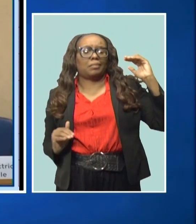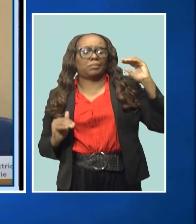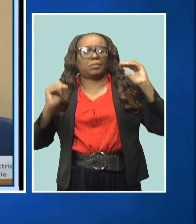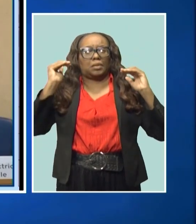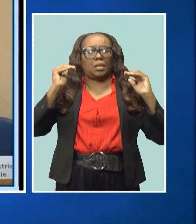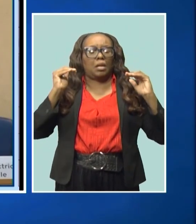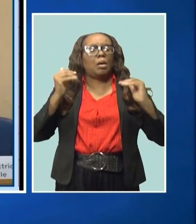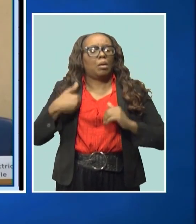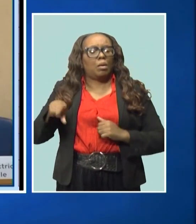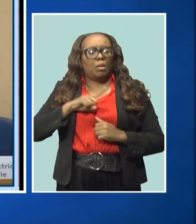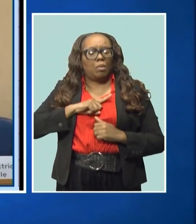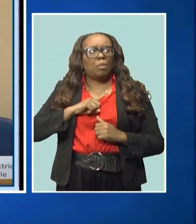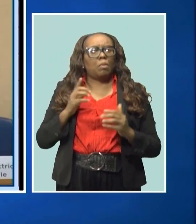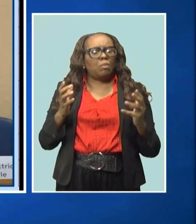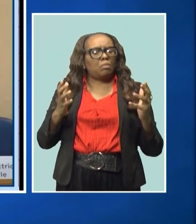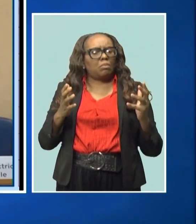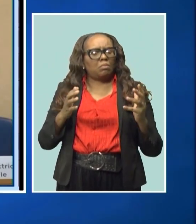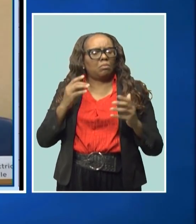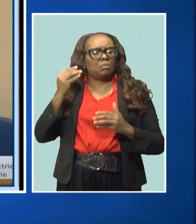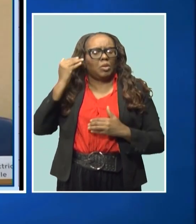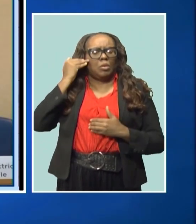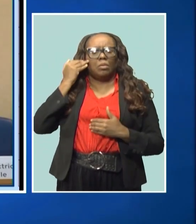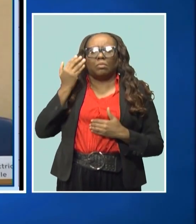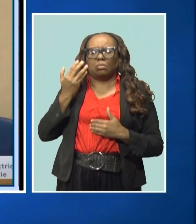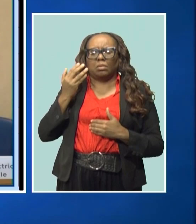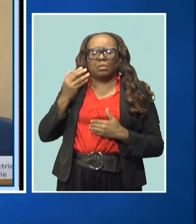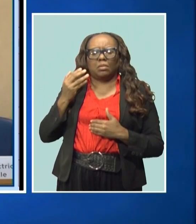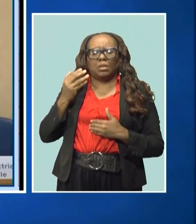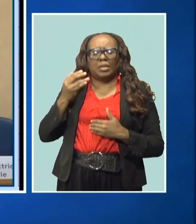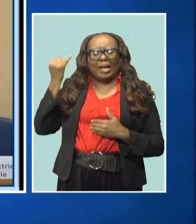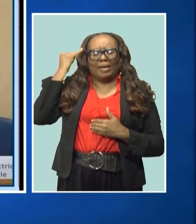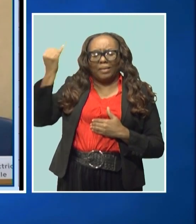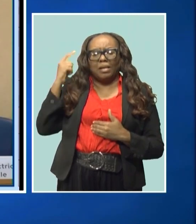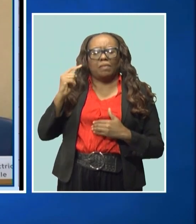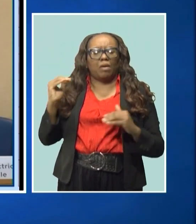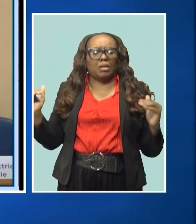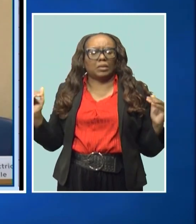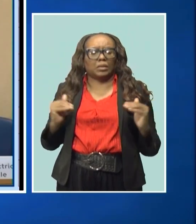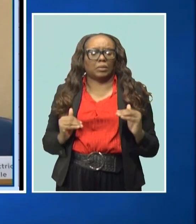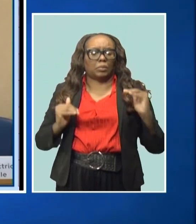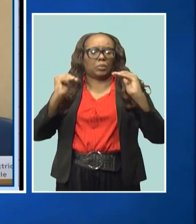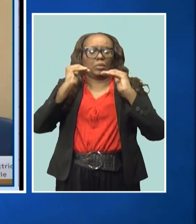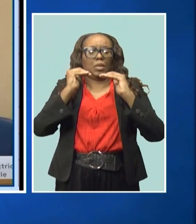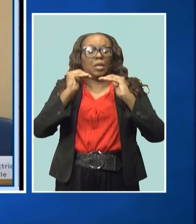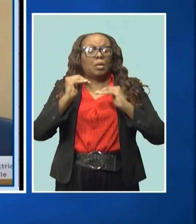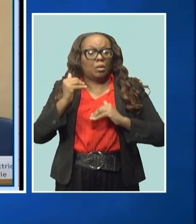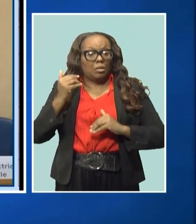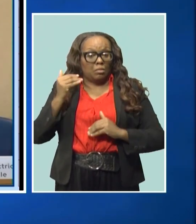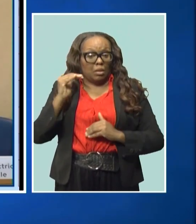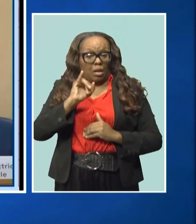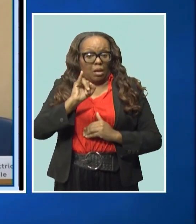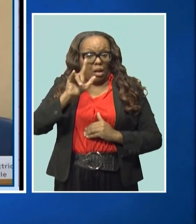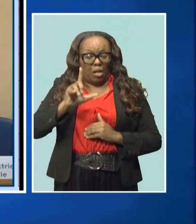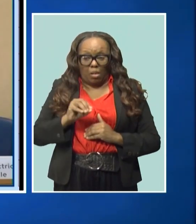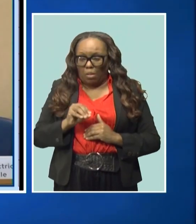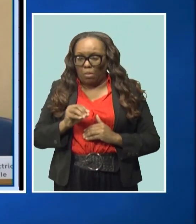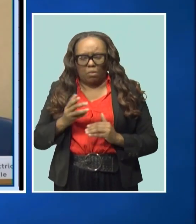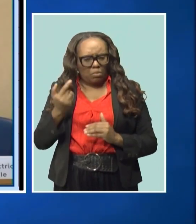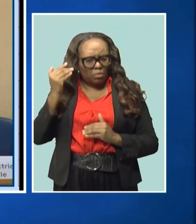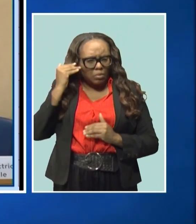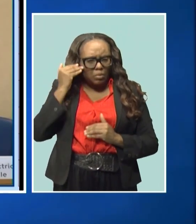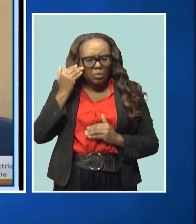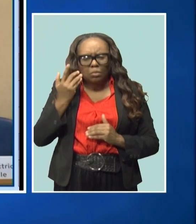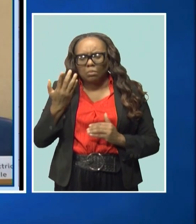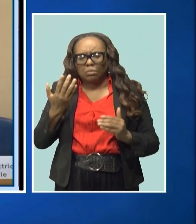this being merely a philosophical concept? Is there within and among ILO member states the political will to undertake